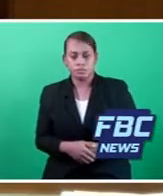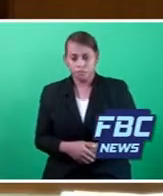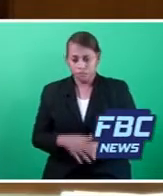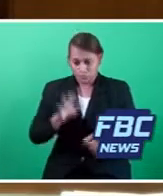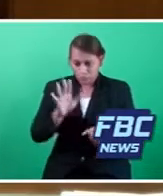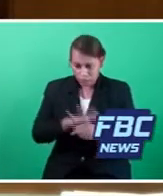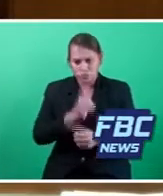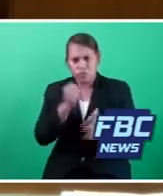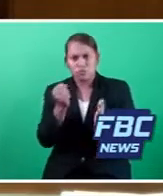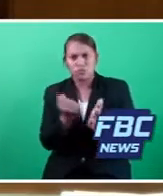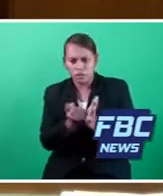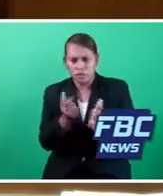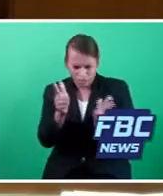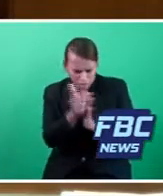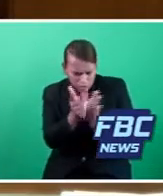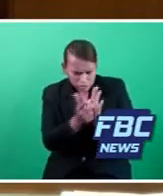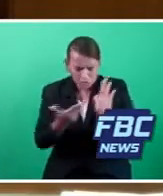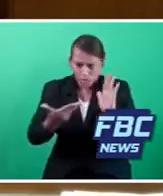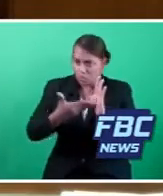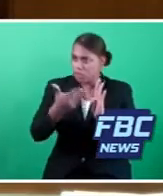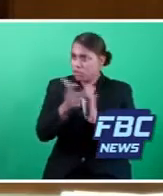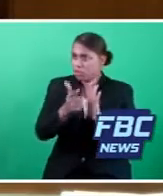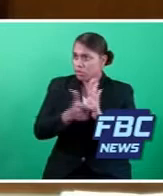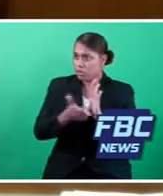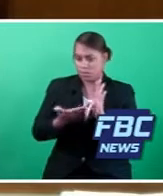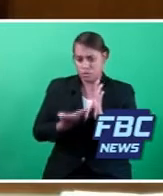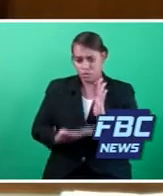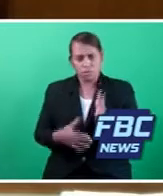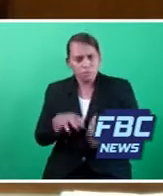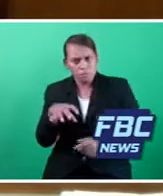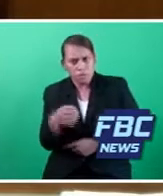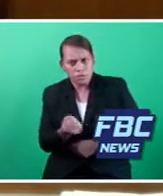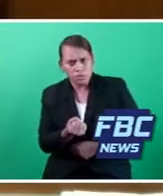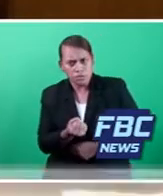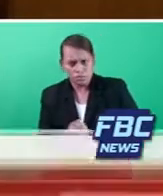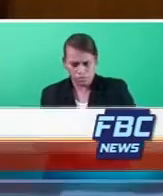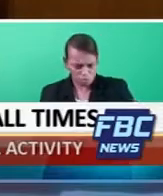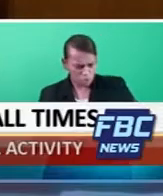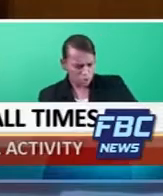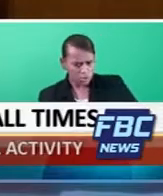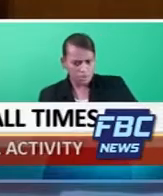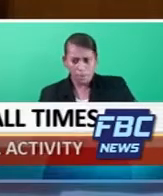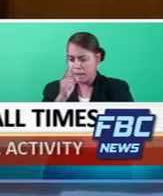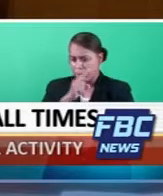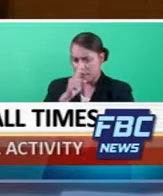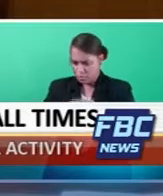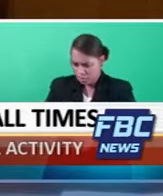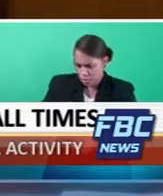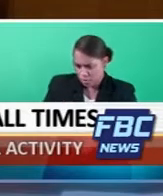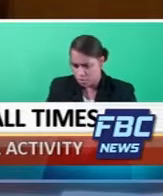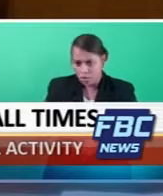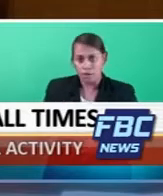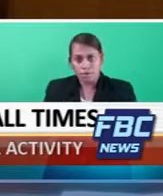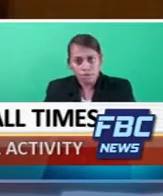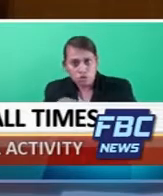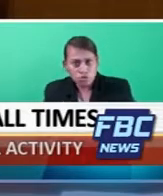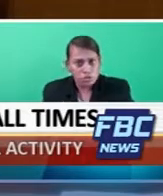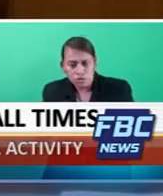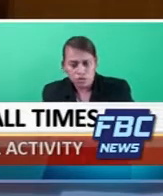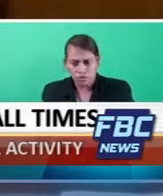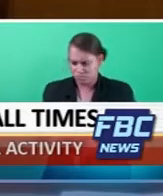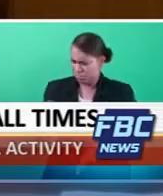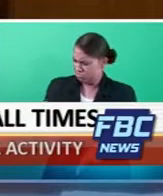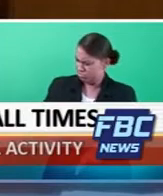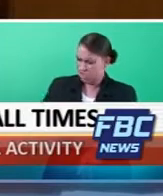practitioners and promotes law and order by protecting the public from unscrupulous actions by legal